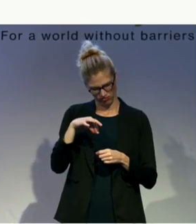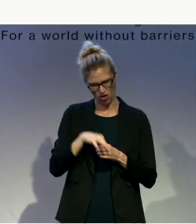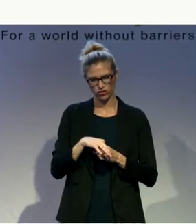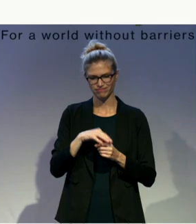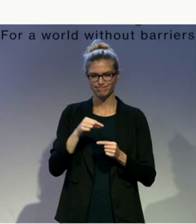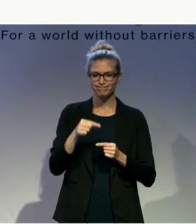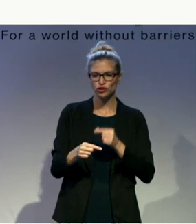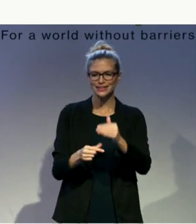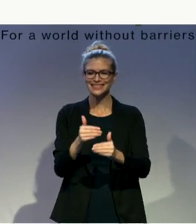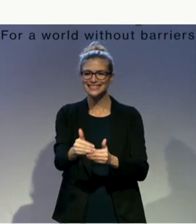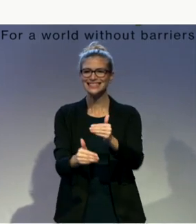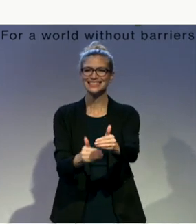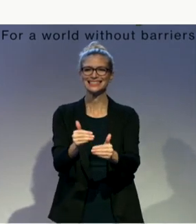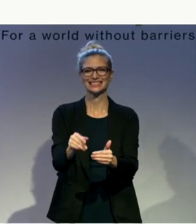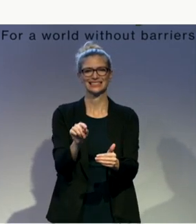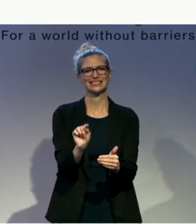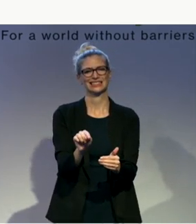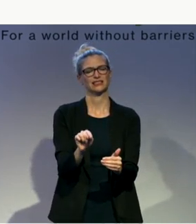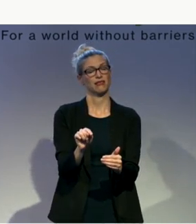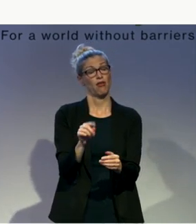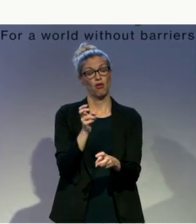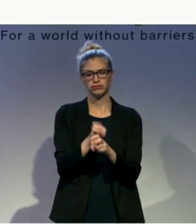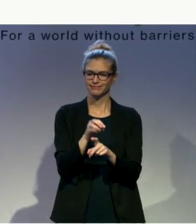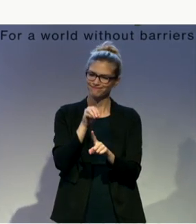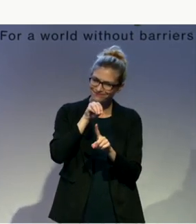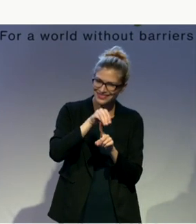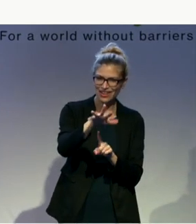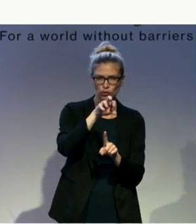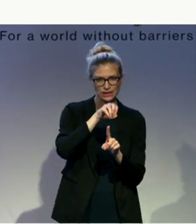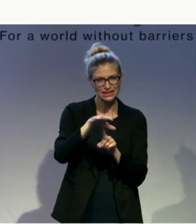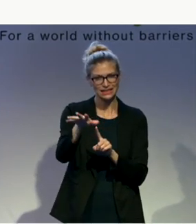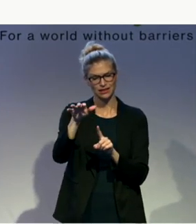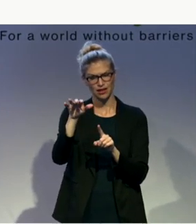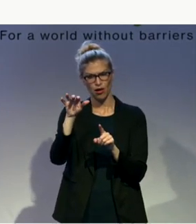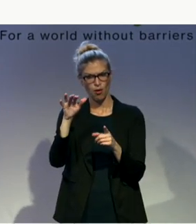when. And I'm wondering if our panelists